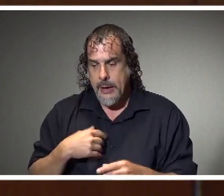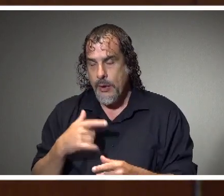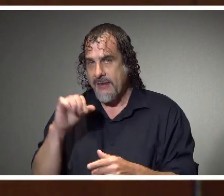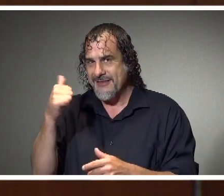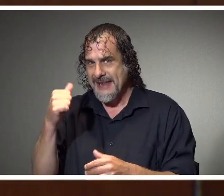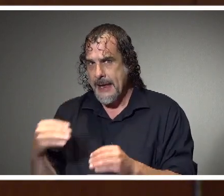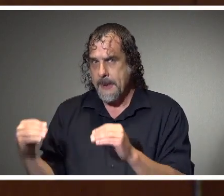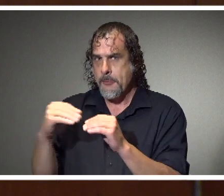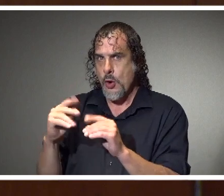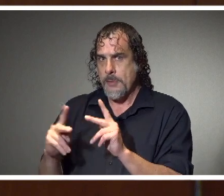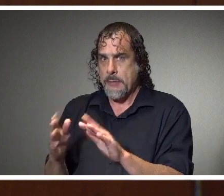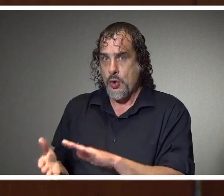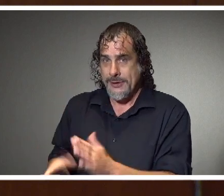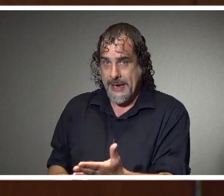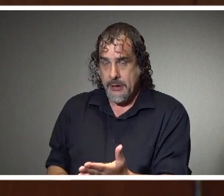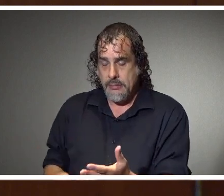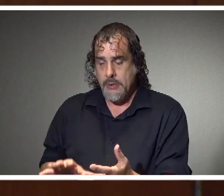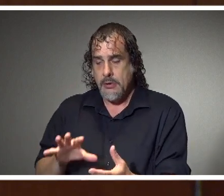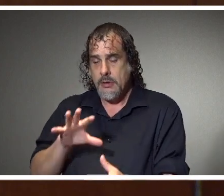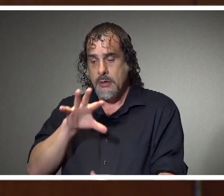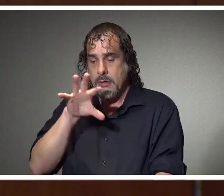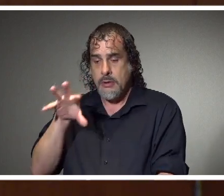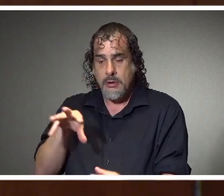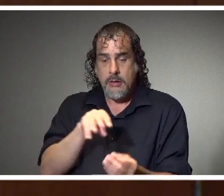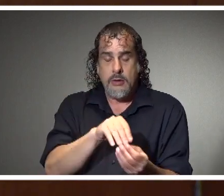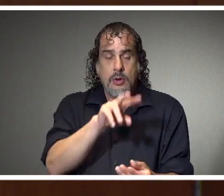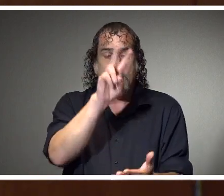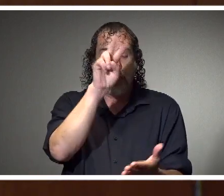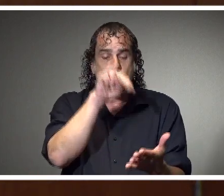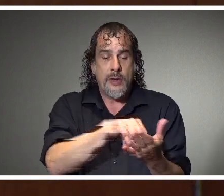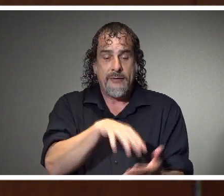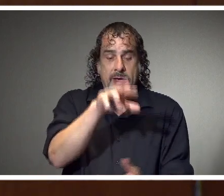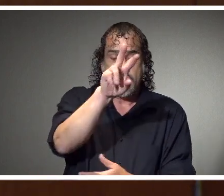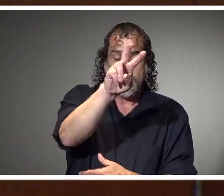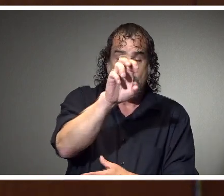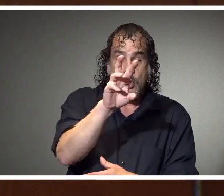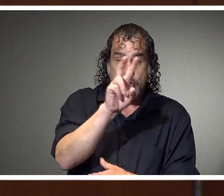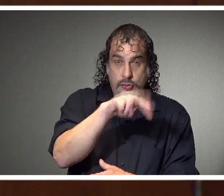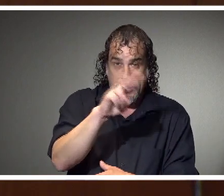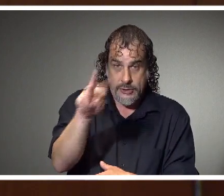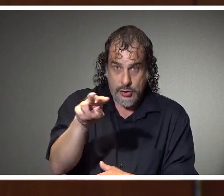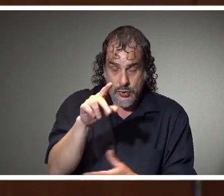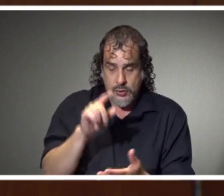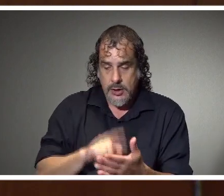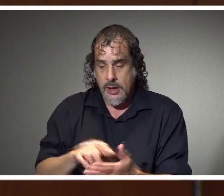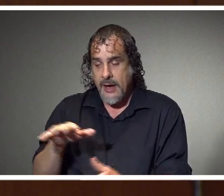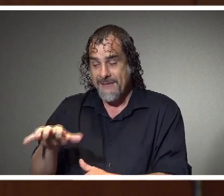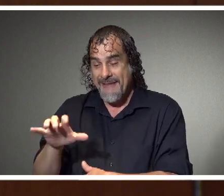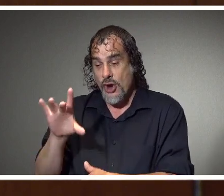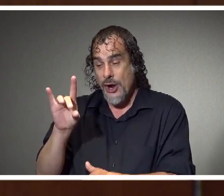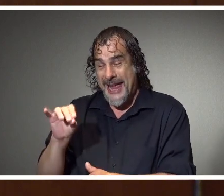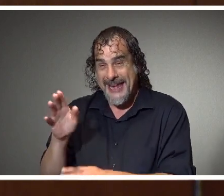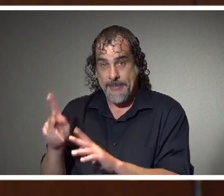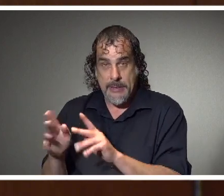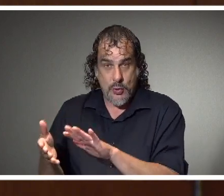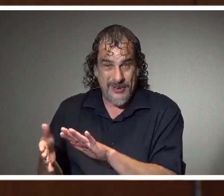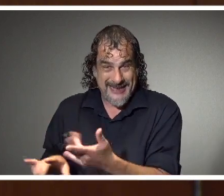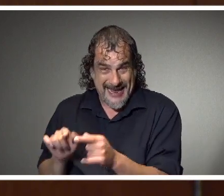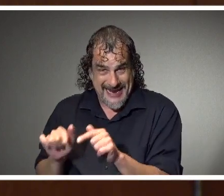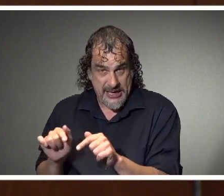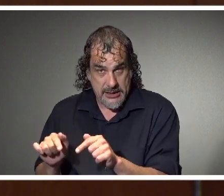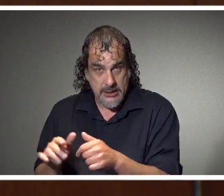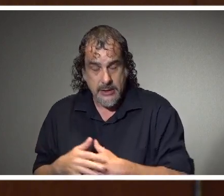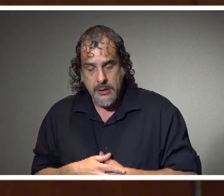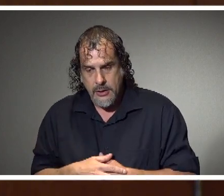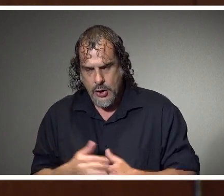additional deaths. That brings our total case count up to 12,222 and 580 deaths. We